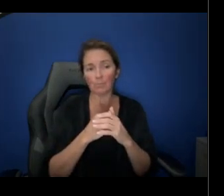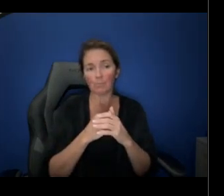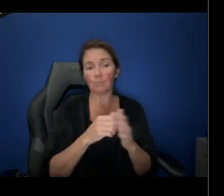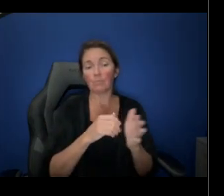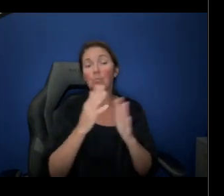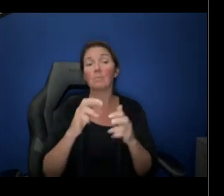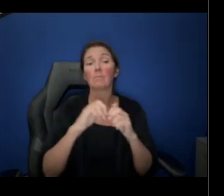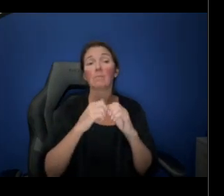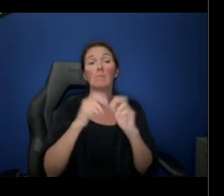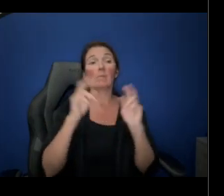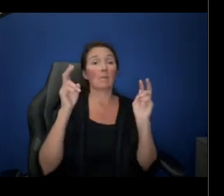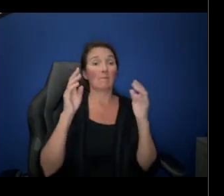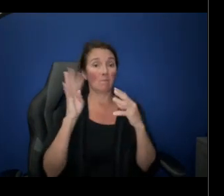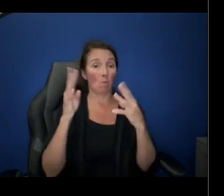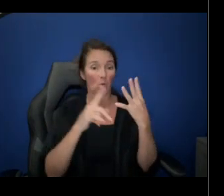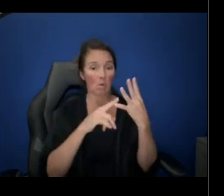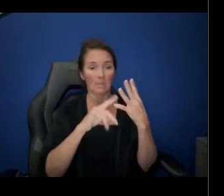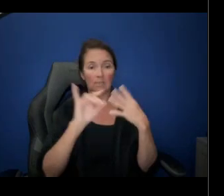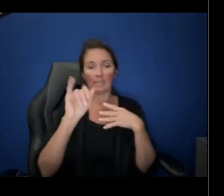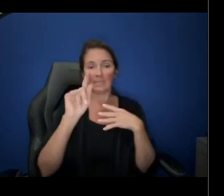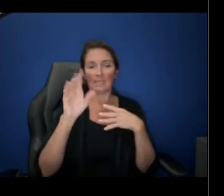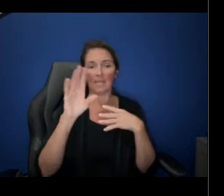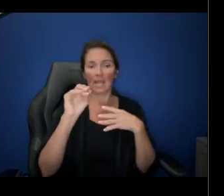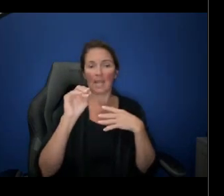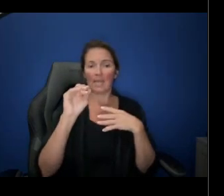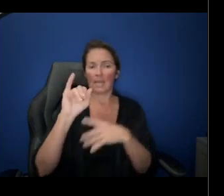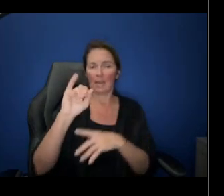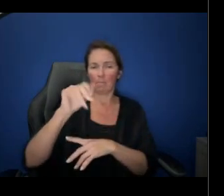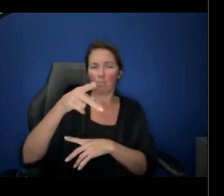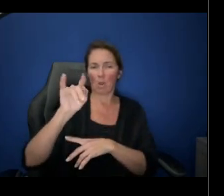Topic 4, site and practicality test.